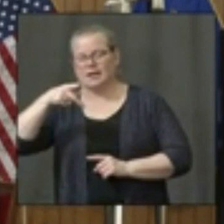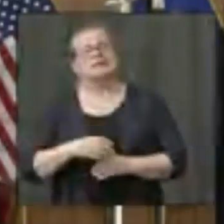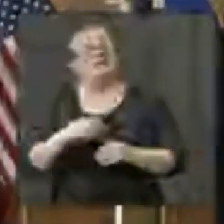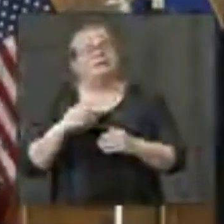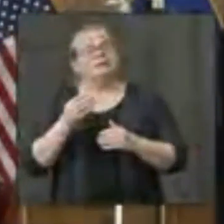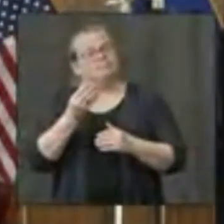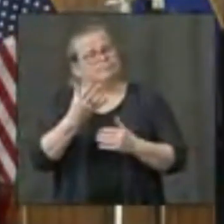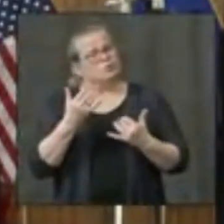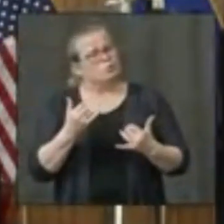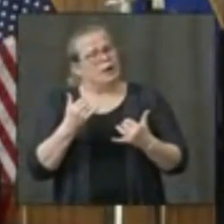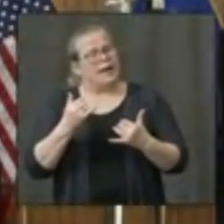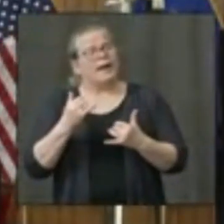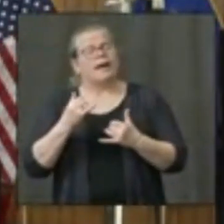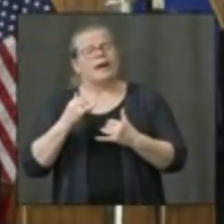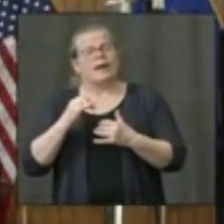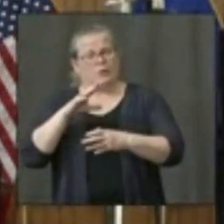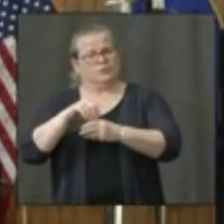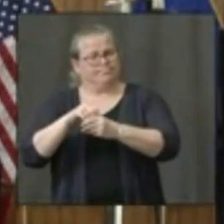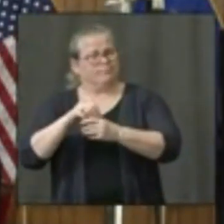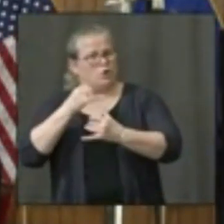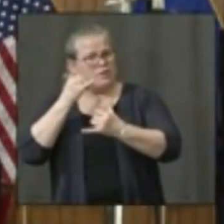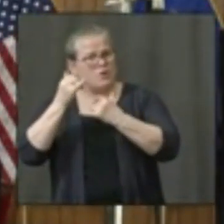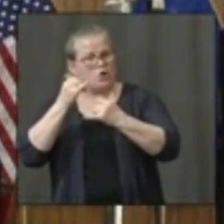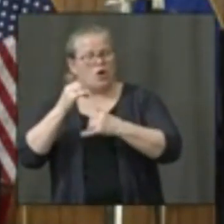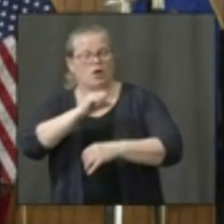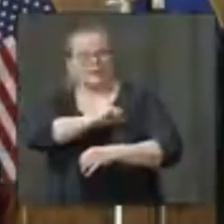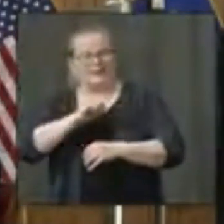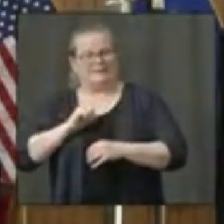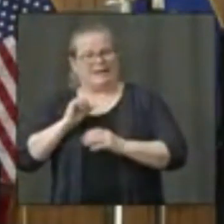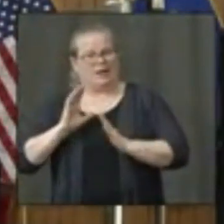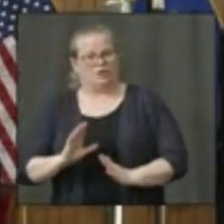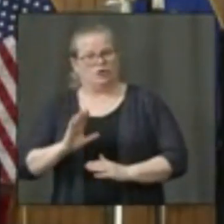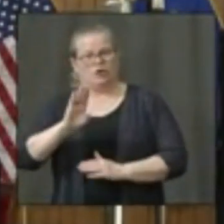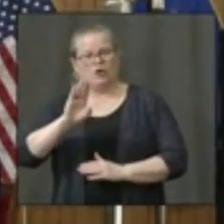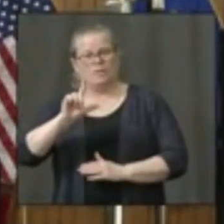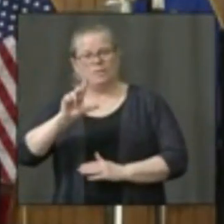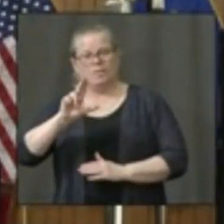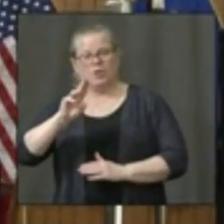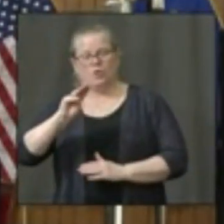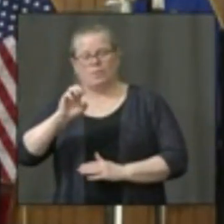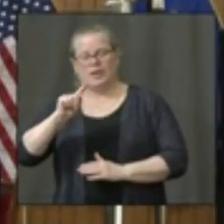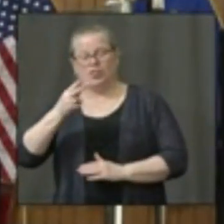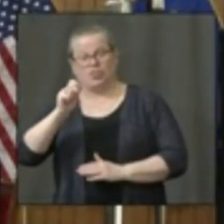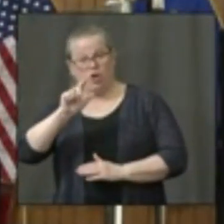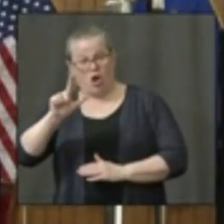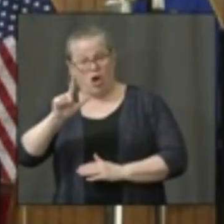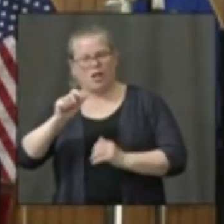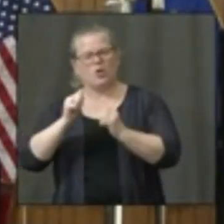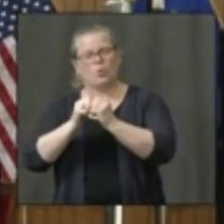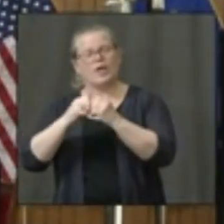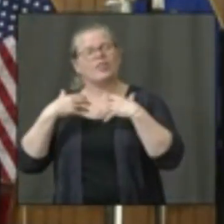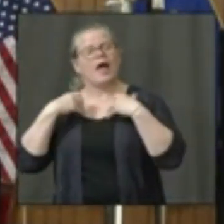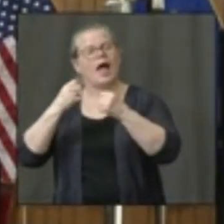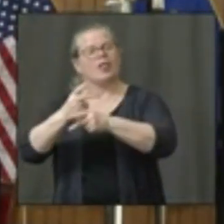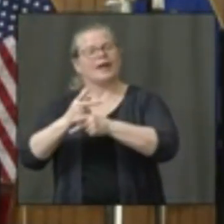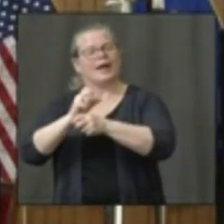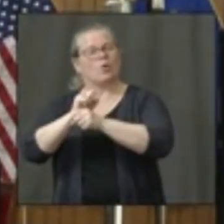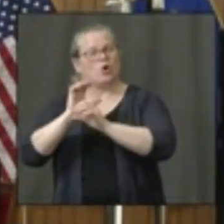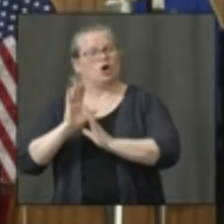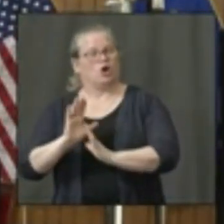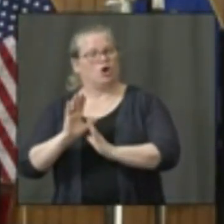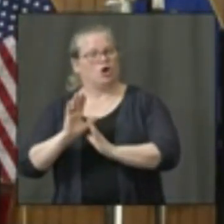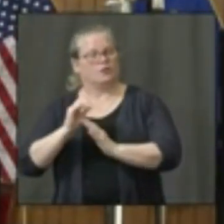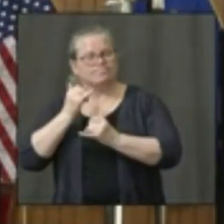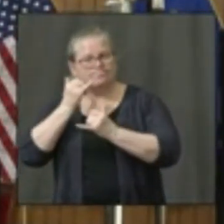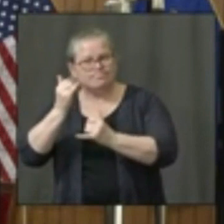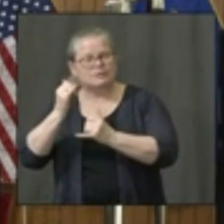today that Senator Blumenthal had with healthcare workers, and it just seems like there's this common refrain that